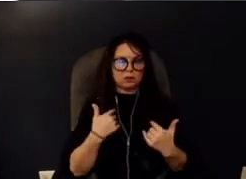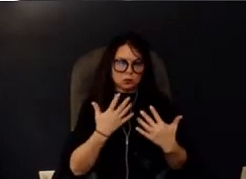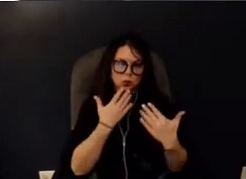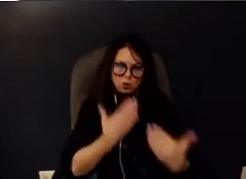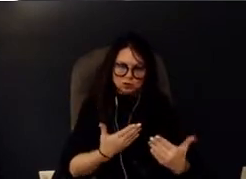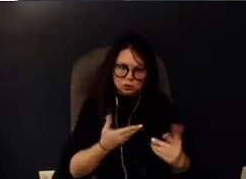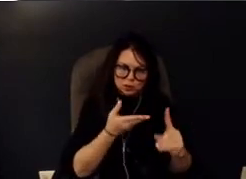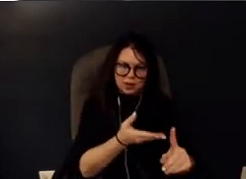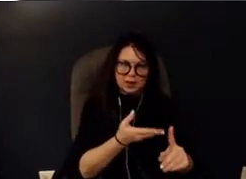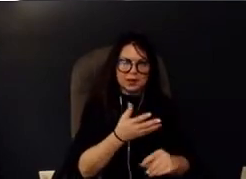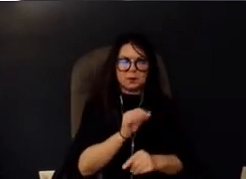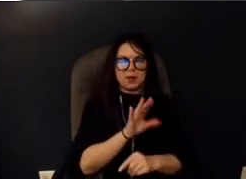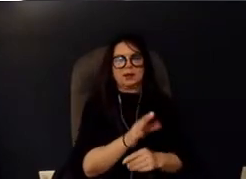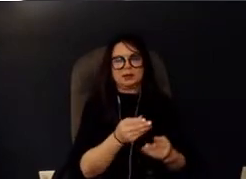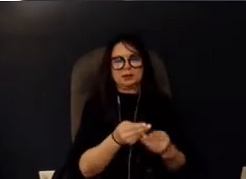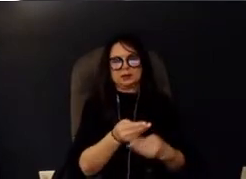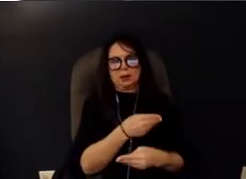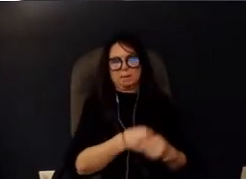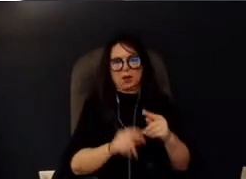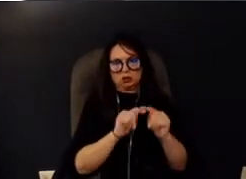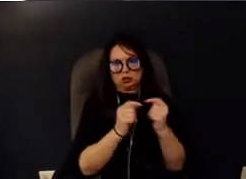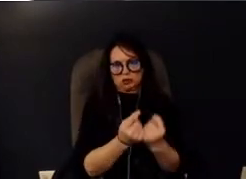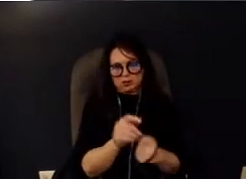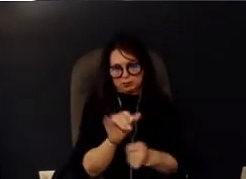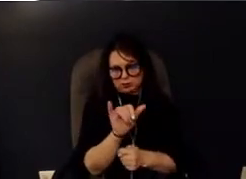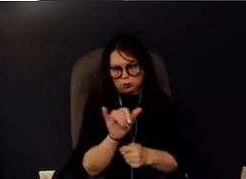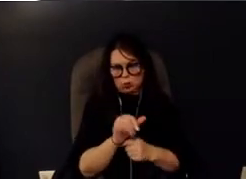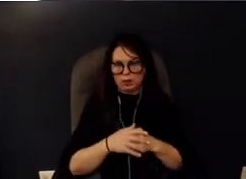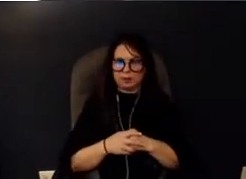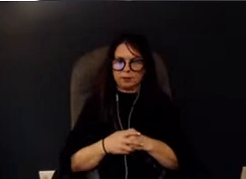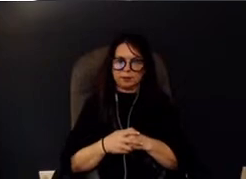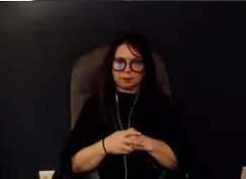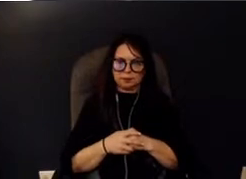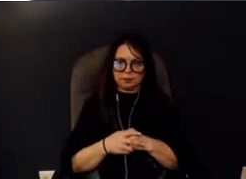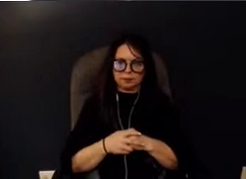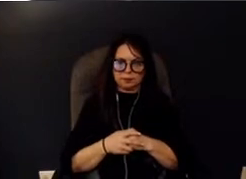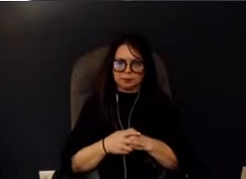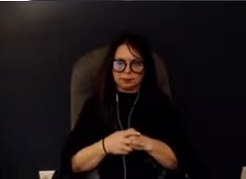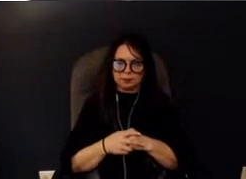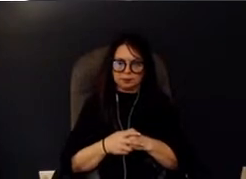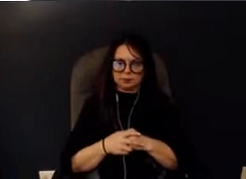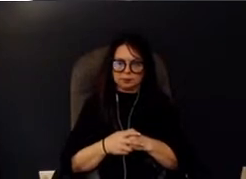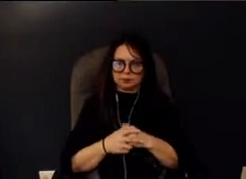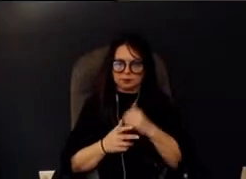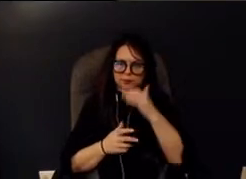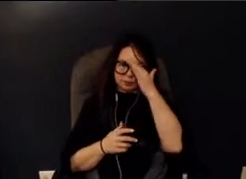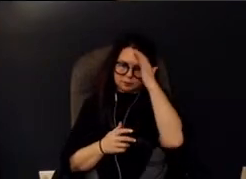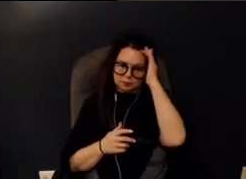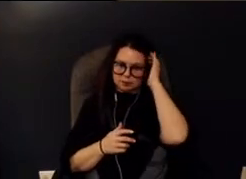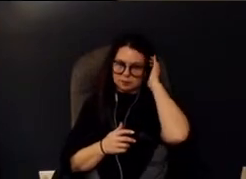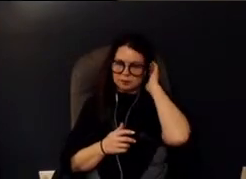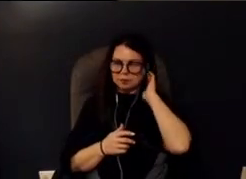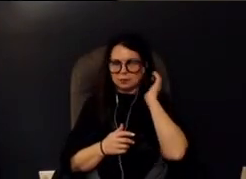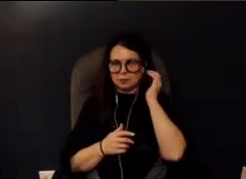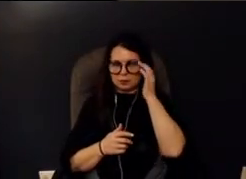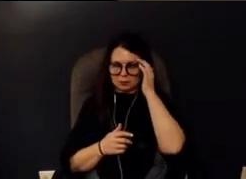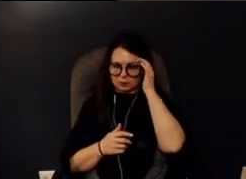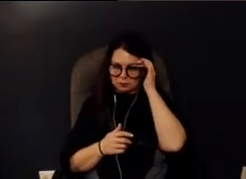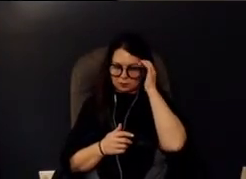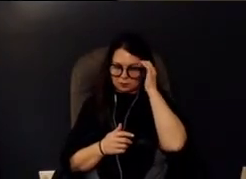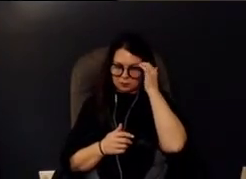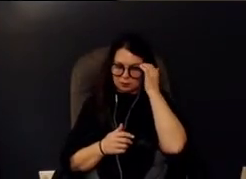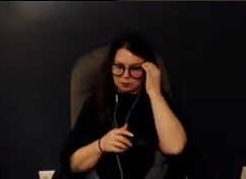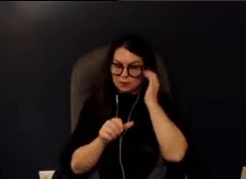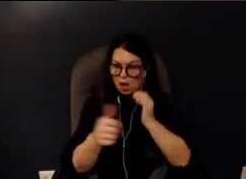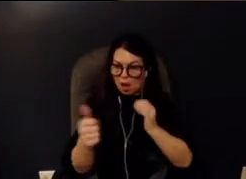budget team as well. Thank you. Thank you. Any other council members want to